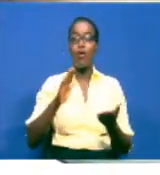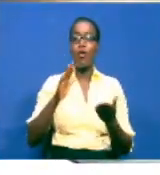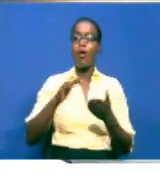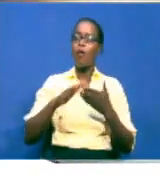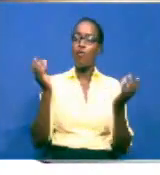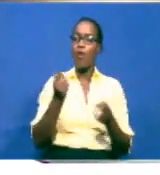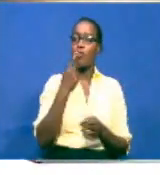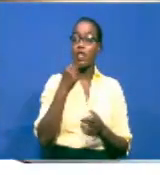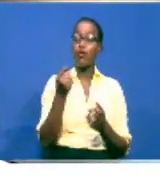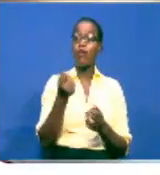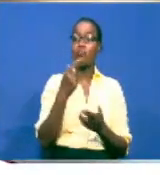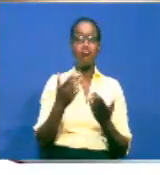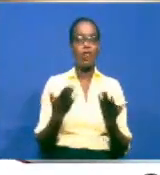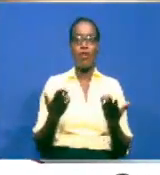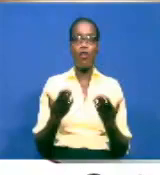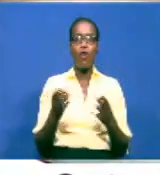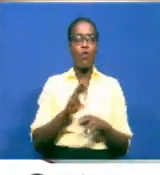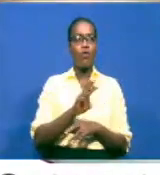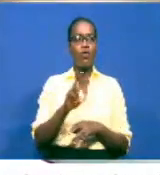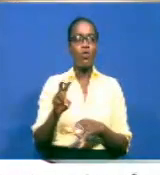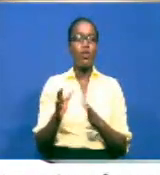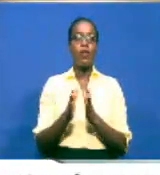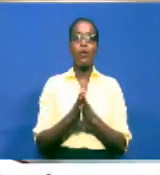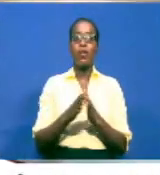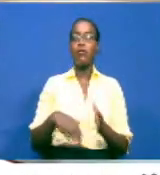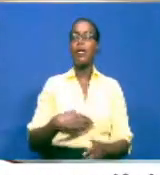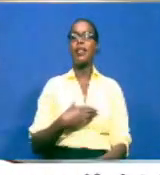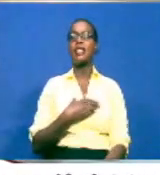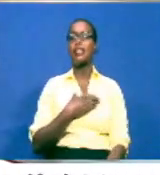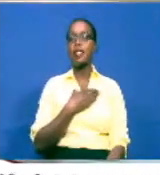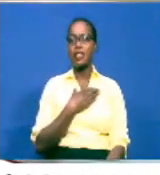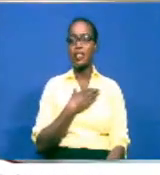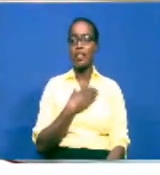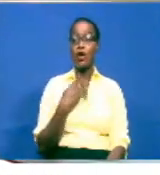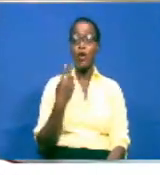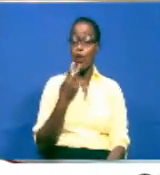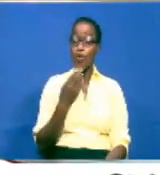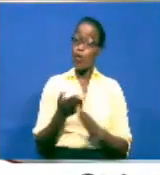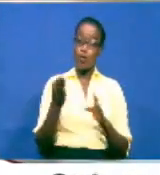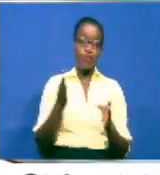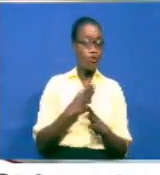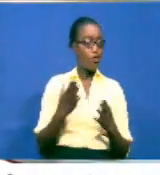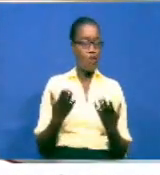medical treatment. That we will be looking with my guest, who, even before we take a look